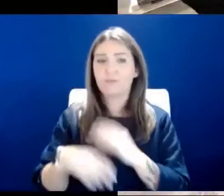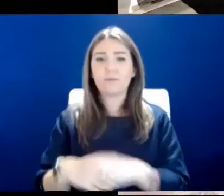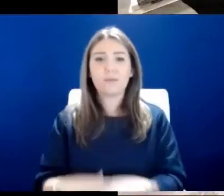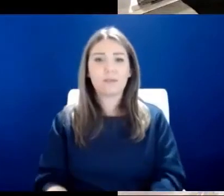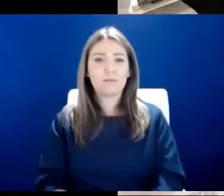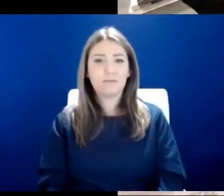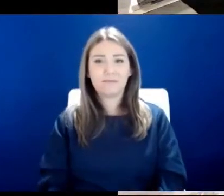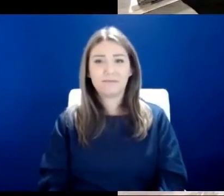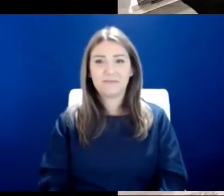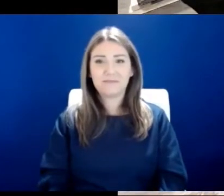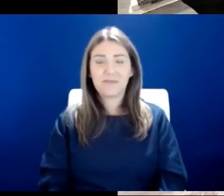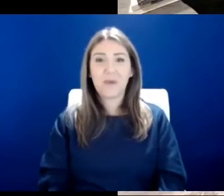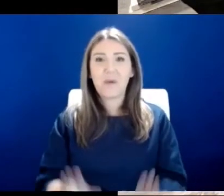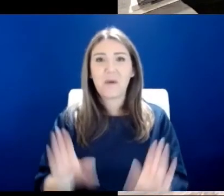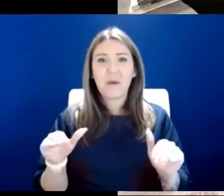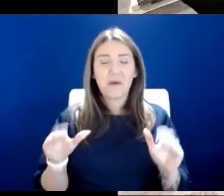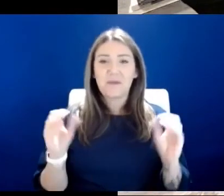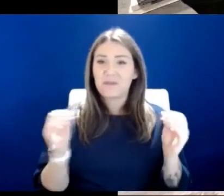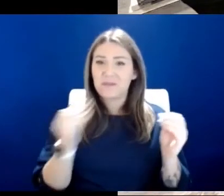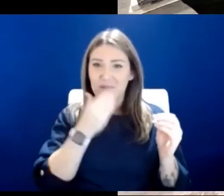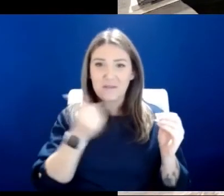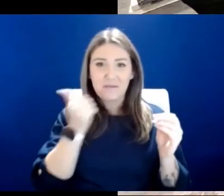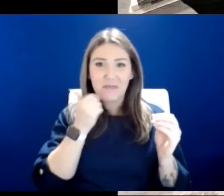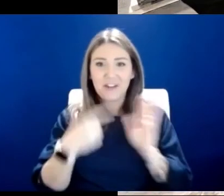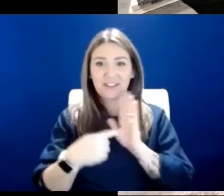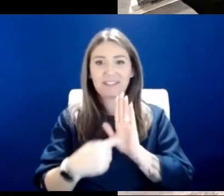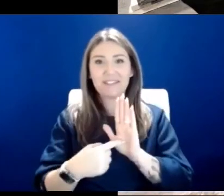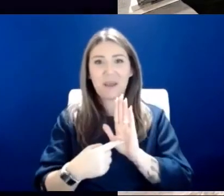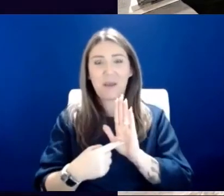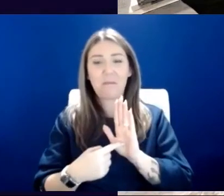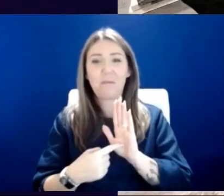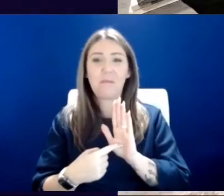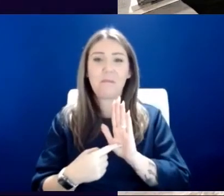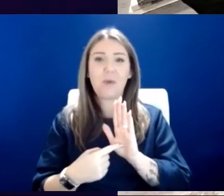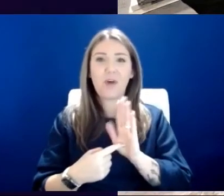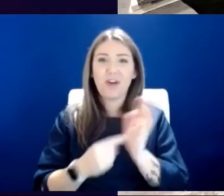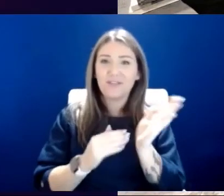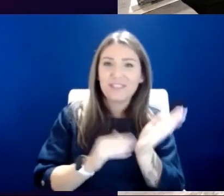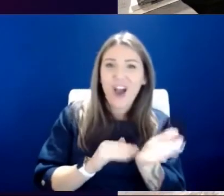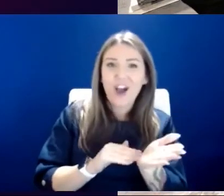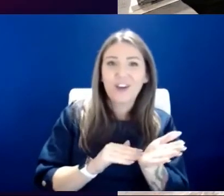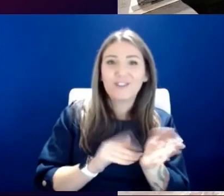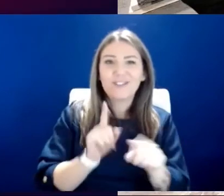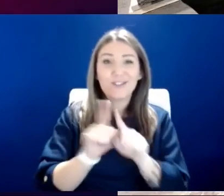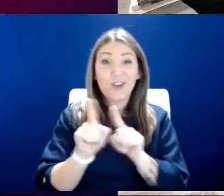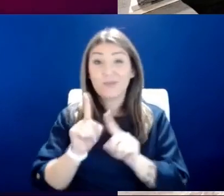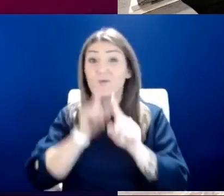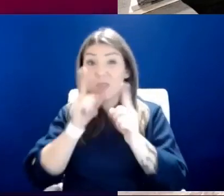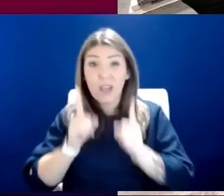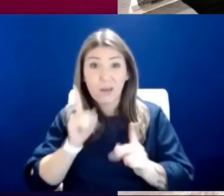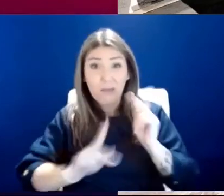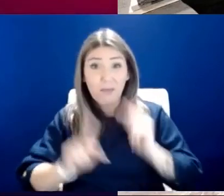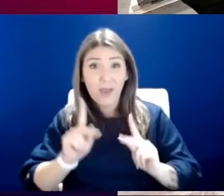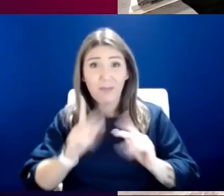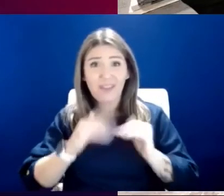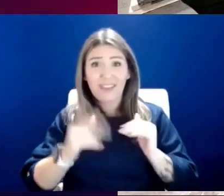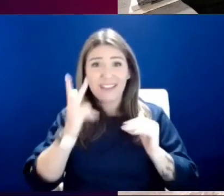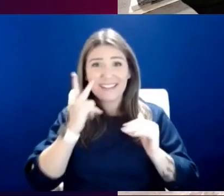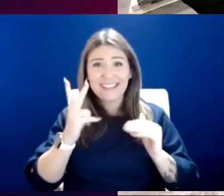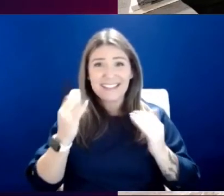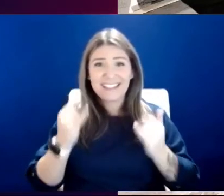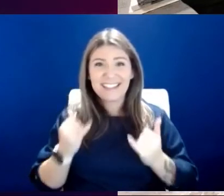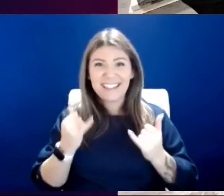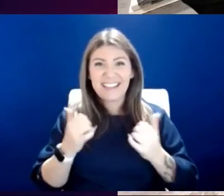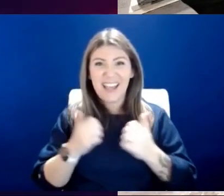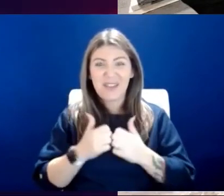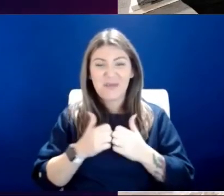Boy, there's no better example of doctors also being real people than what we've seen today with Dr. Gupta and